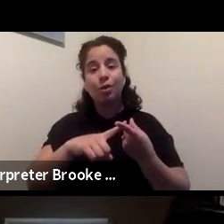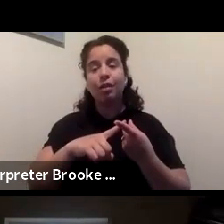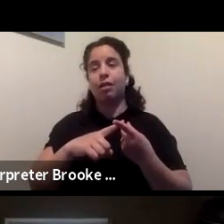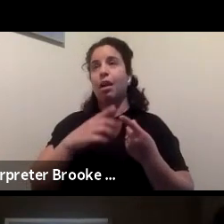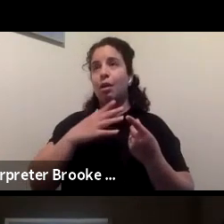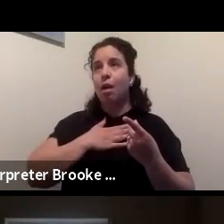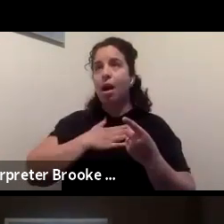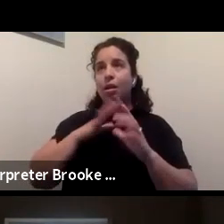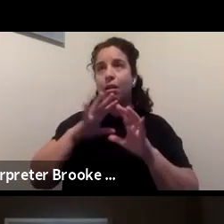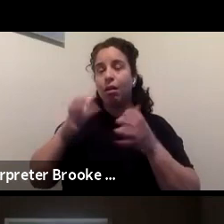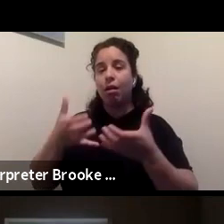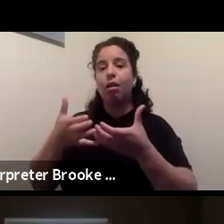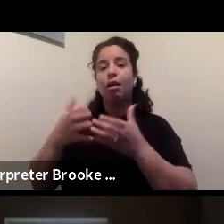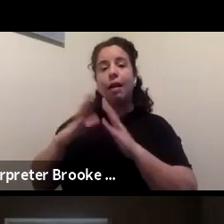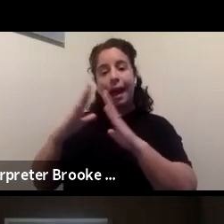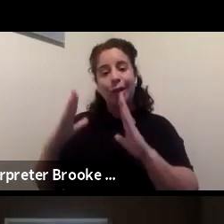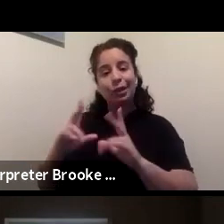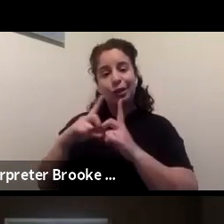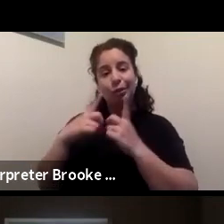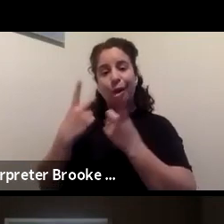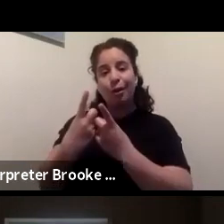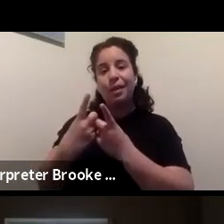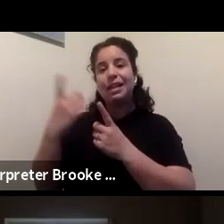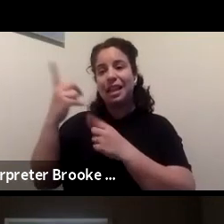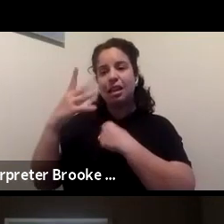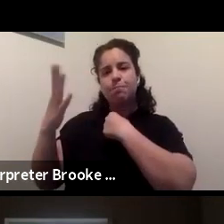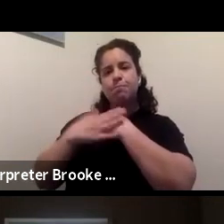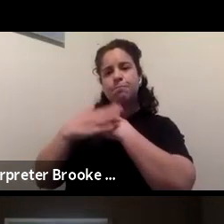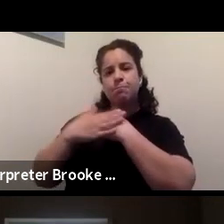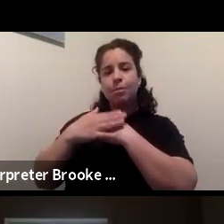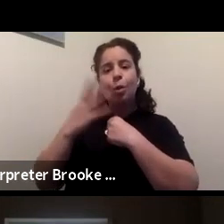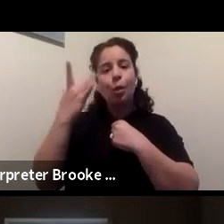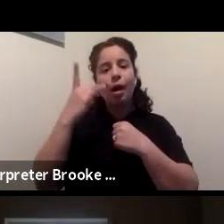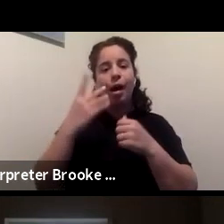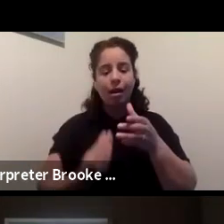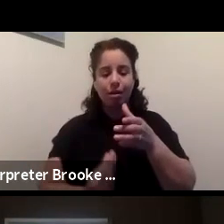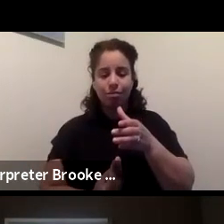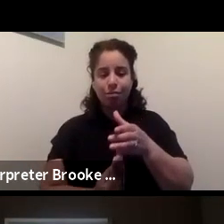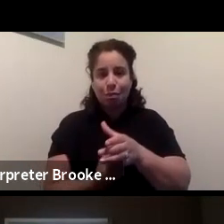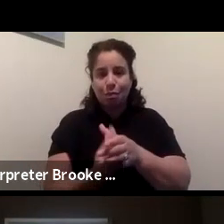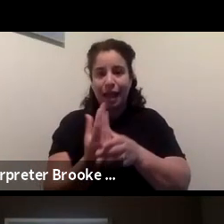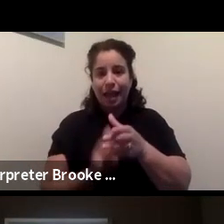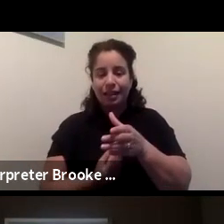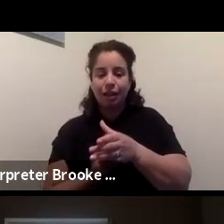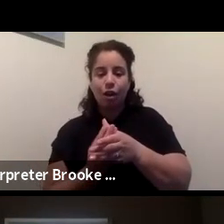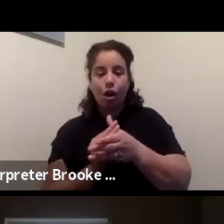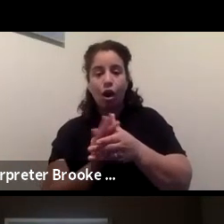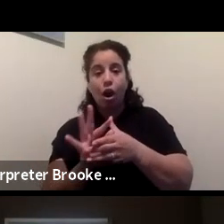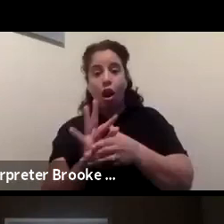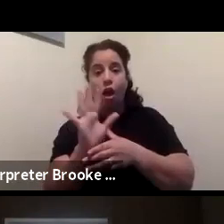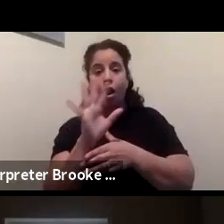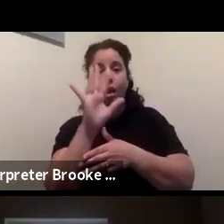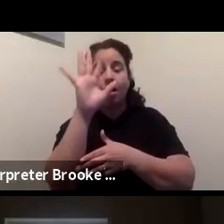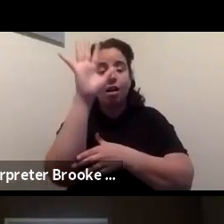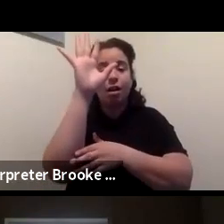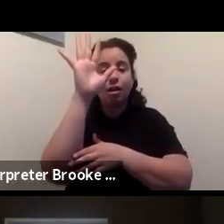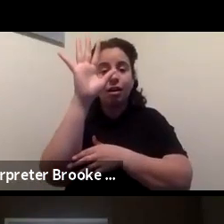last year because I let this vine grow up over my porch. It's called a blaspheme